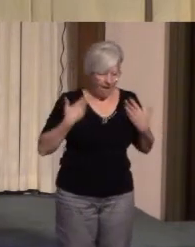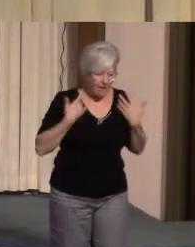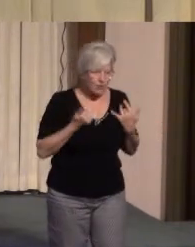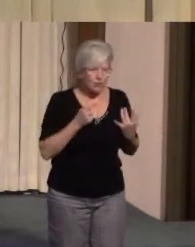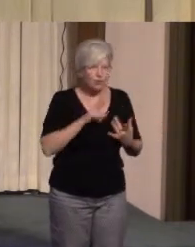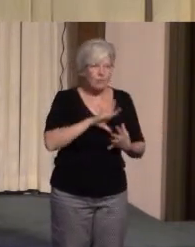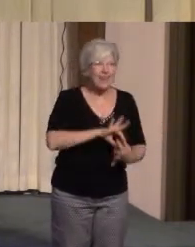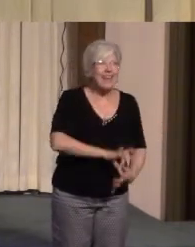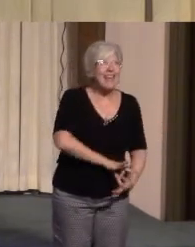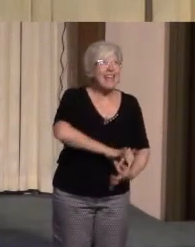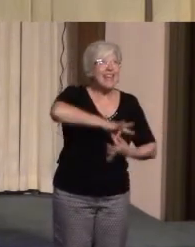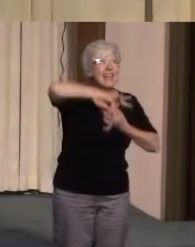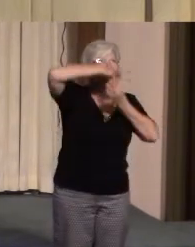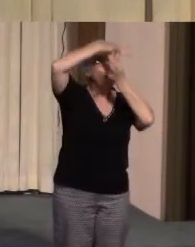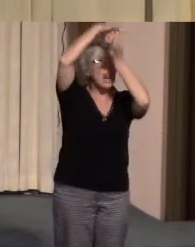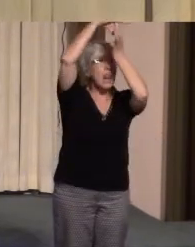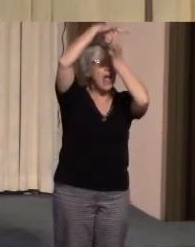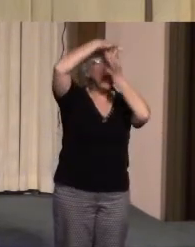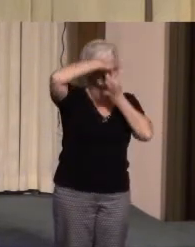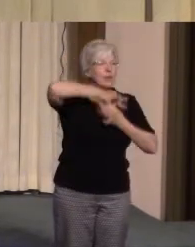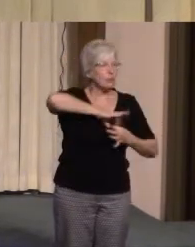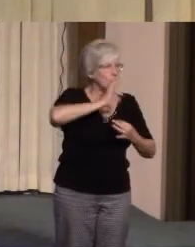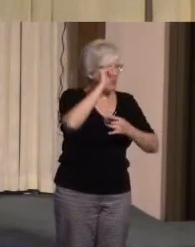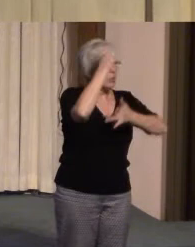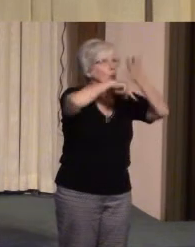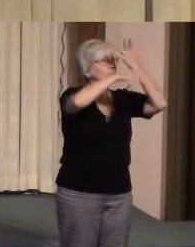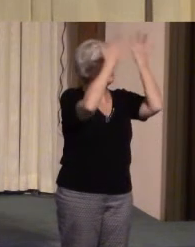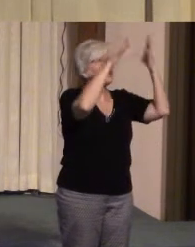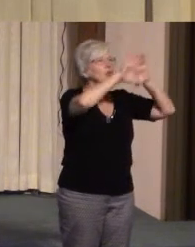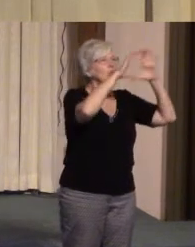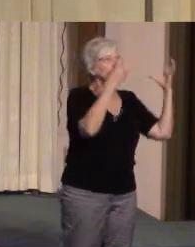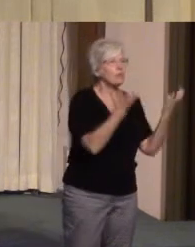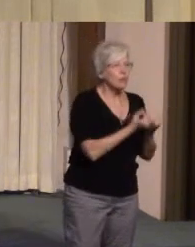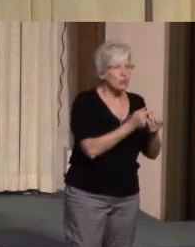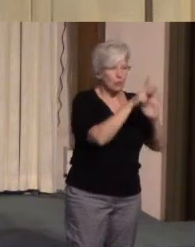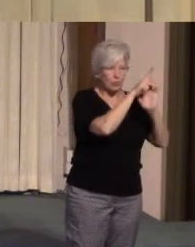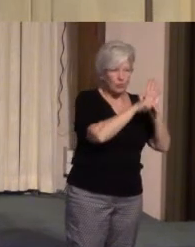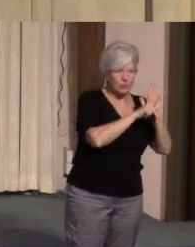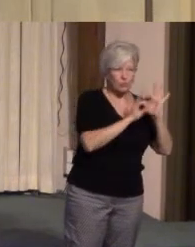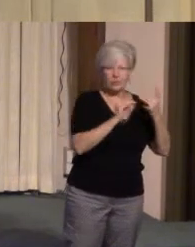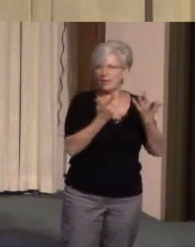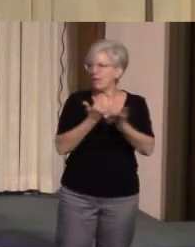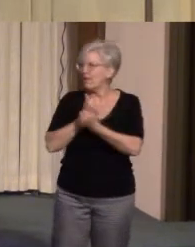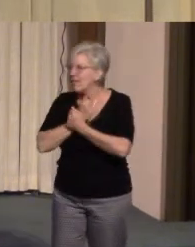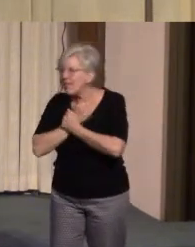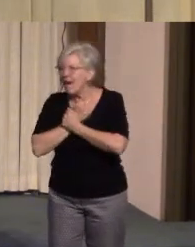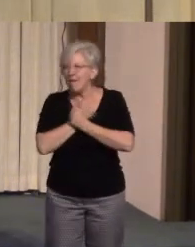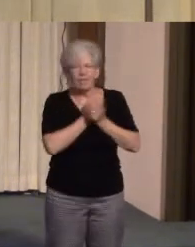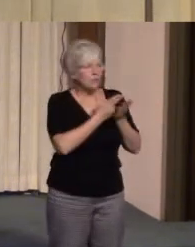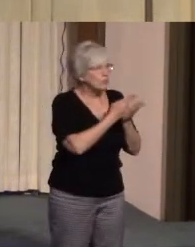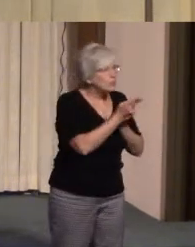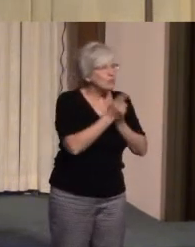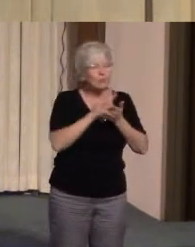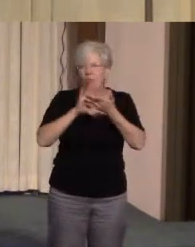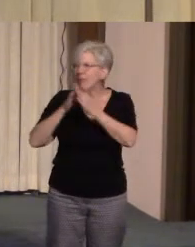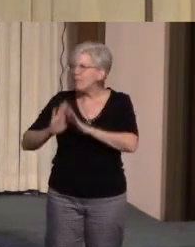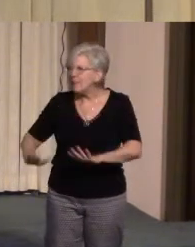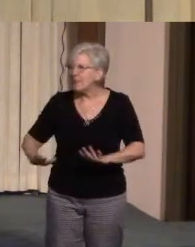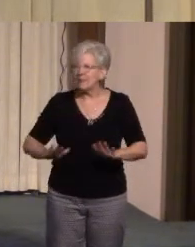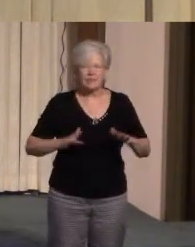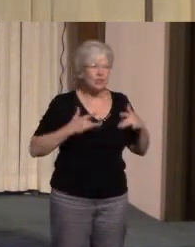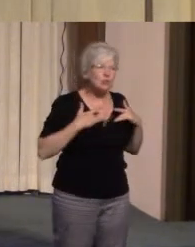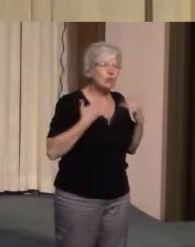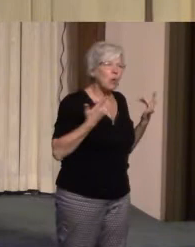those universal principles that are love, truth, peace, joy, that